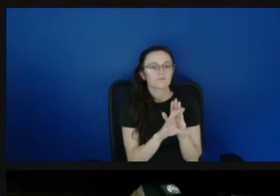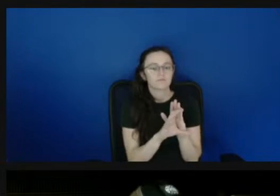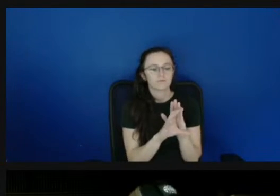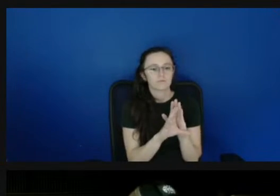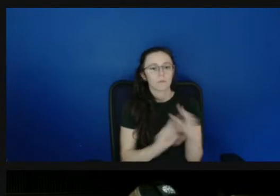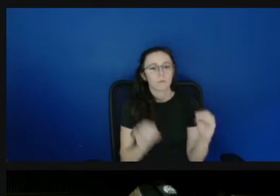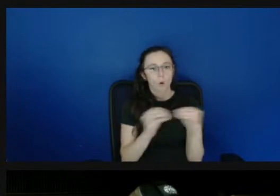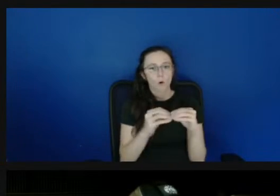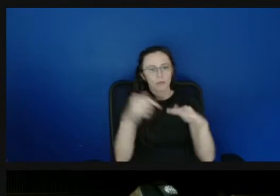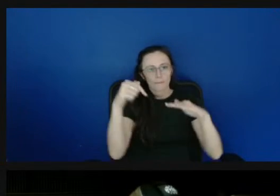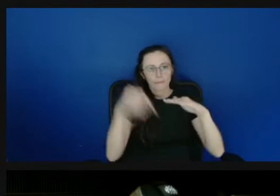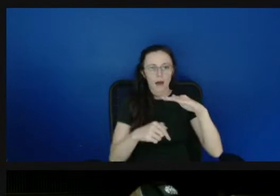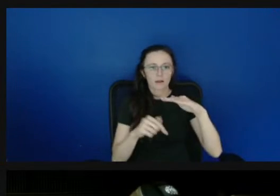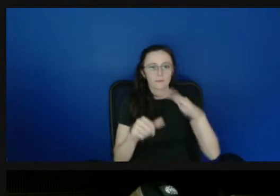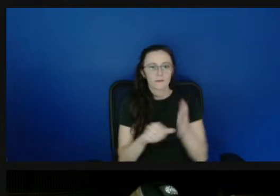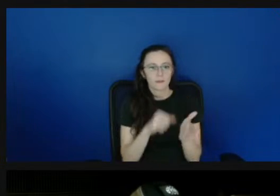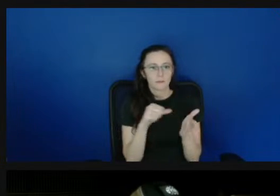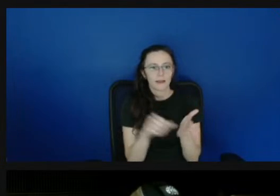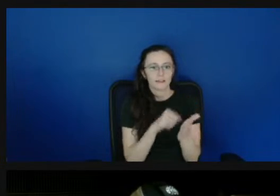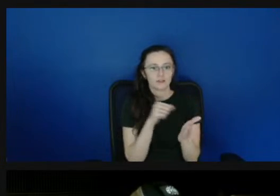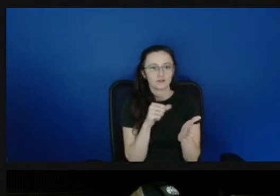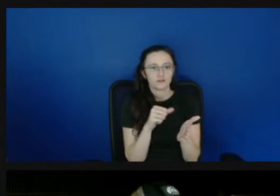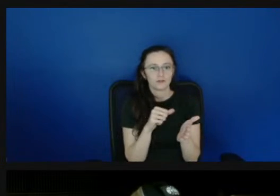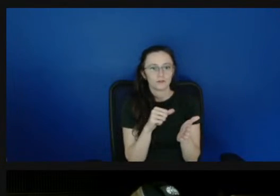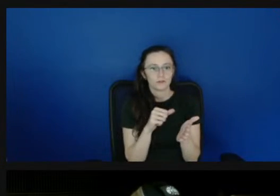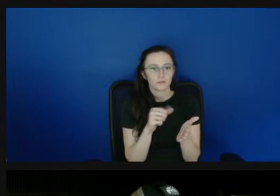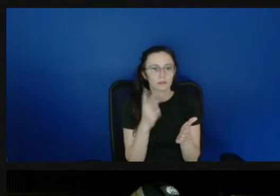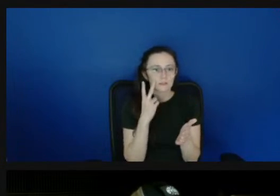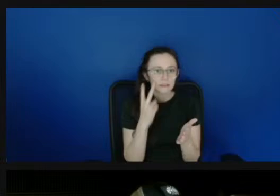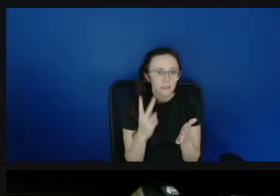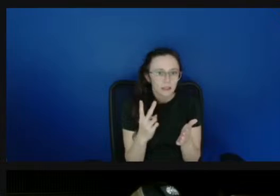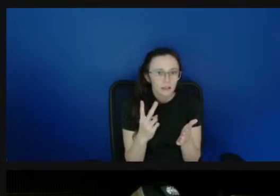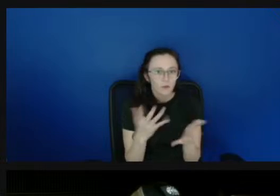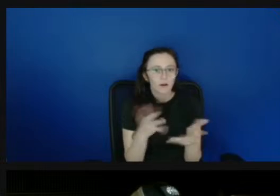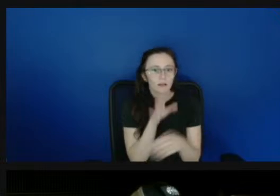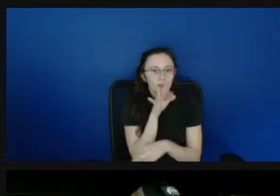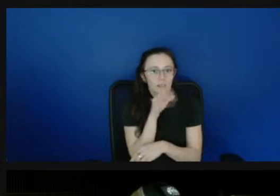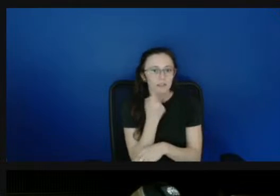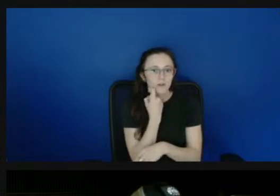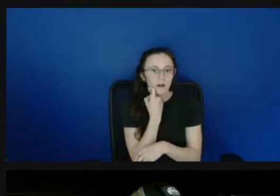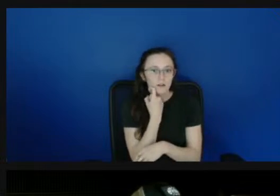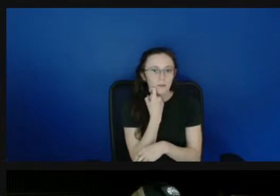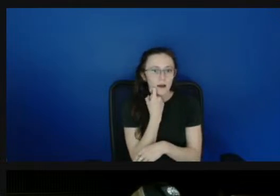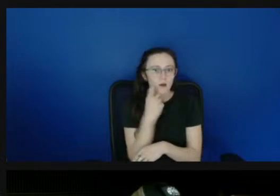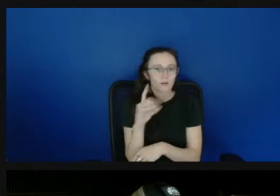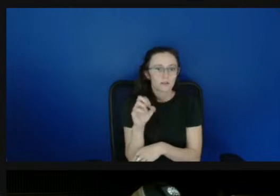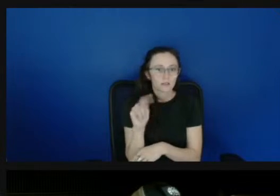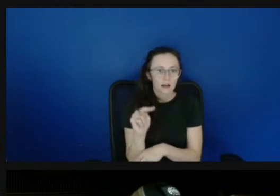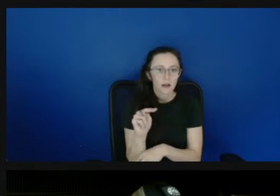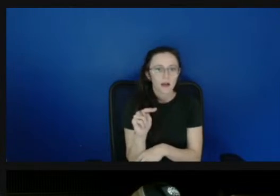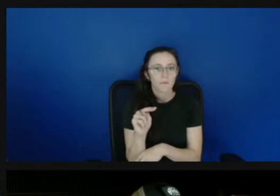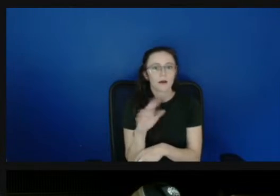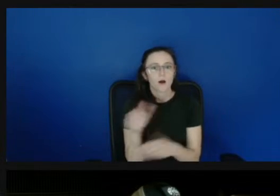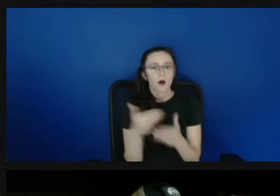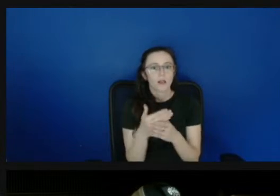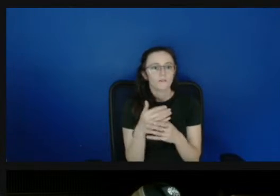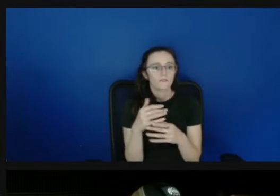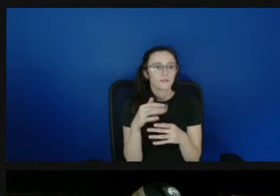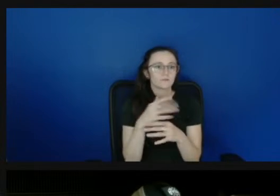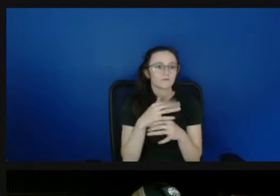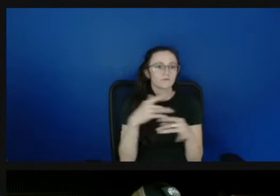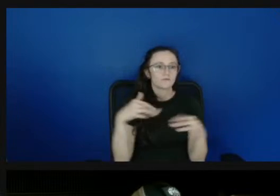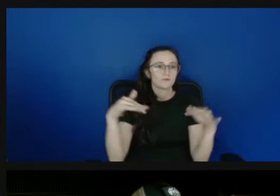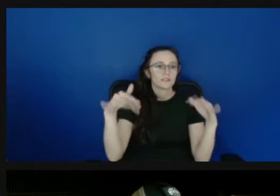bottom of the page, here's a little redone model of what Don talked about, steam-driven explosions. And here's our explosions were